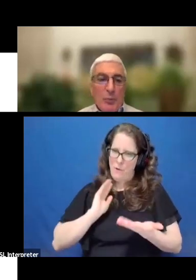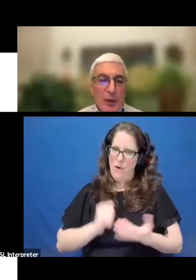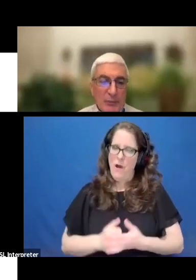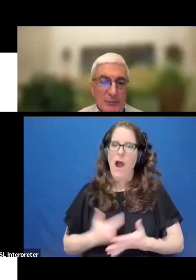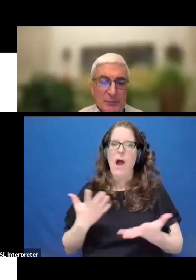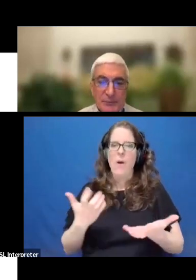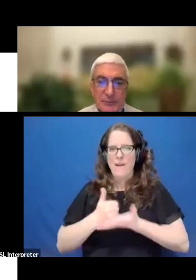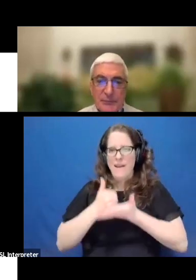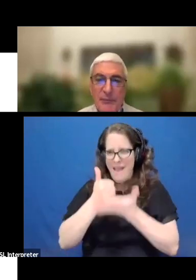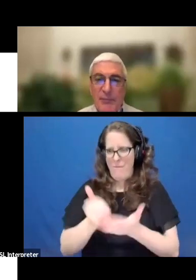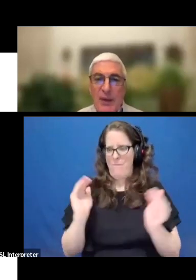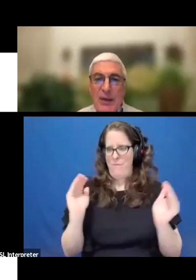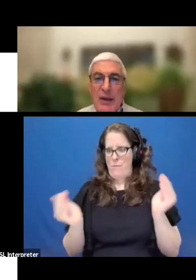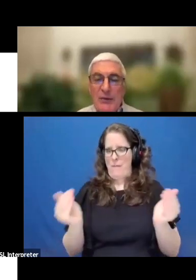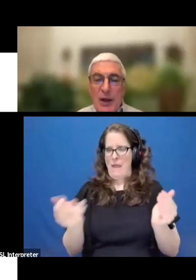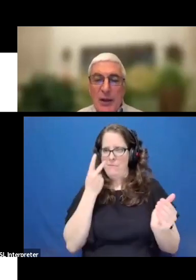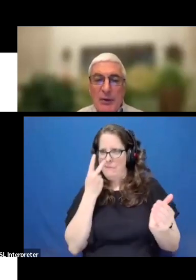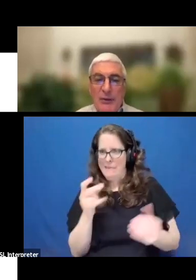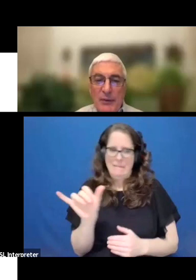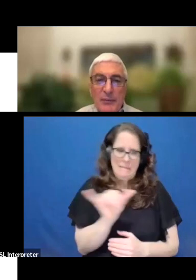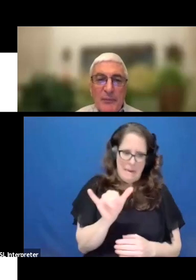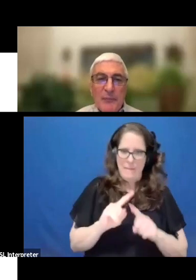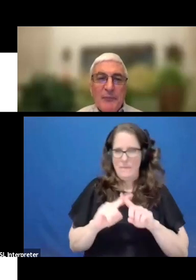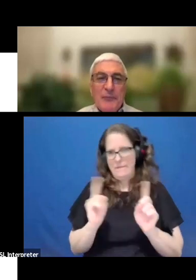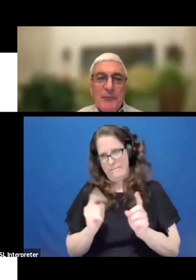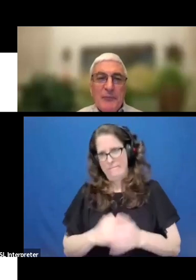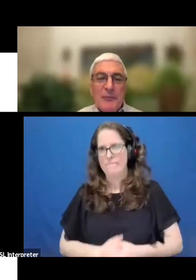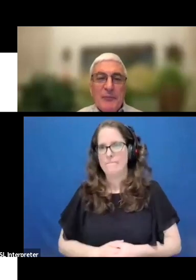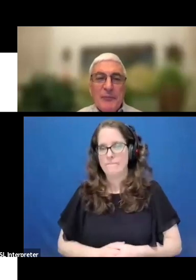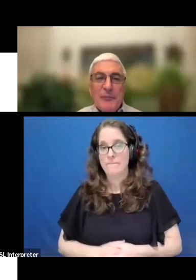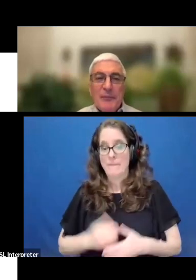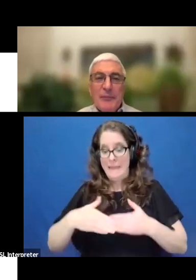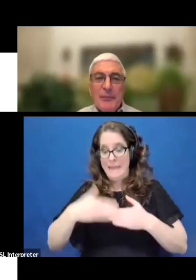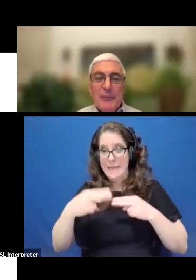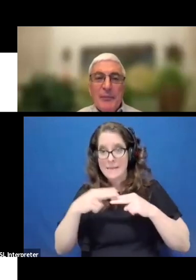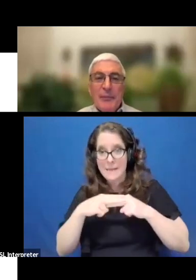compare them a bit. Next slide, please.